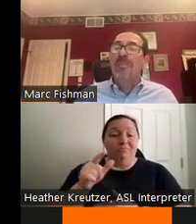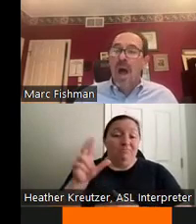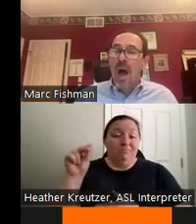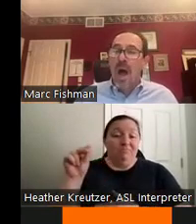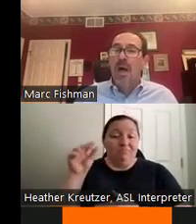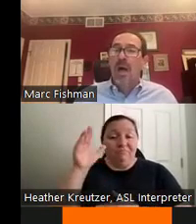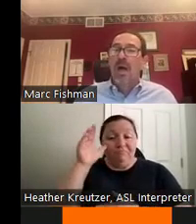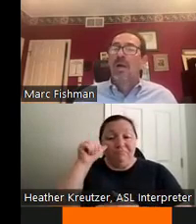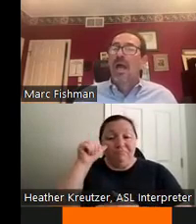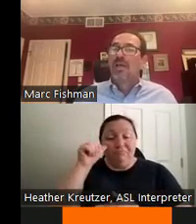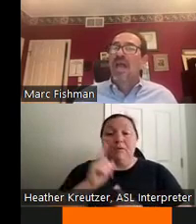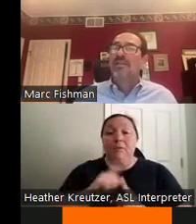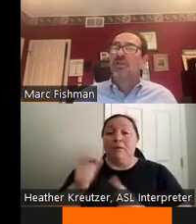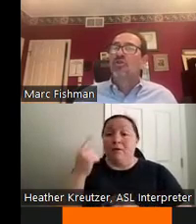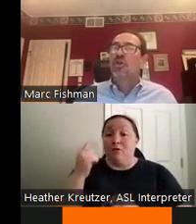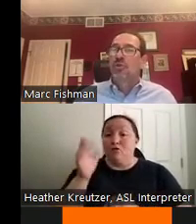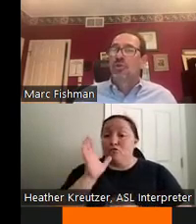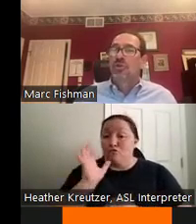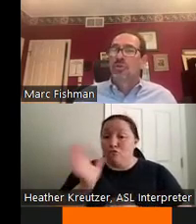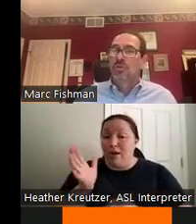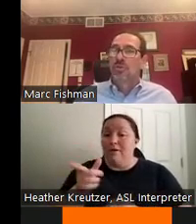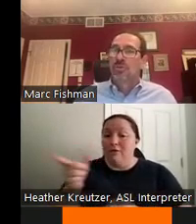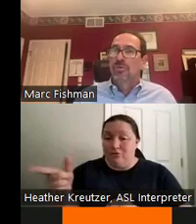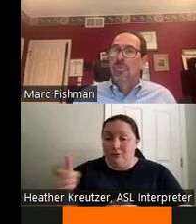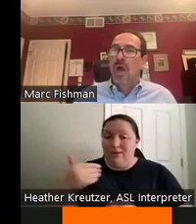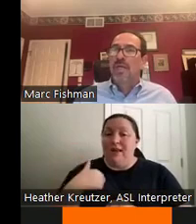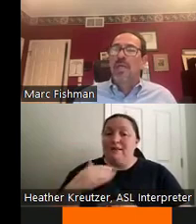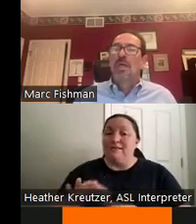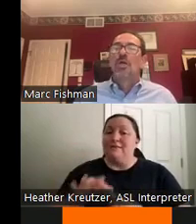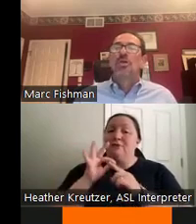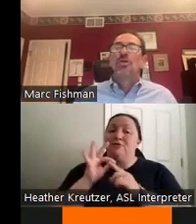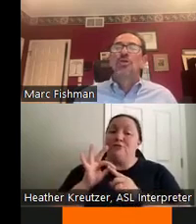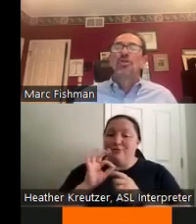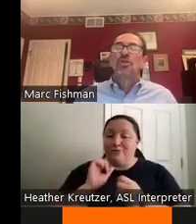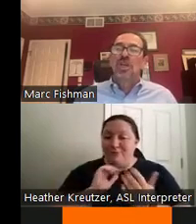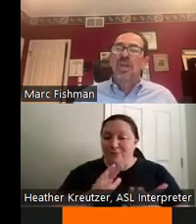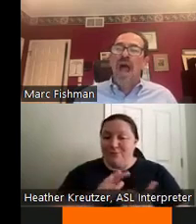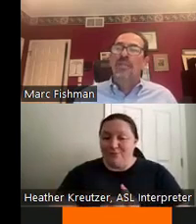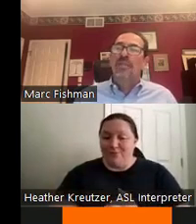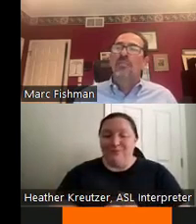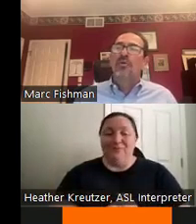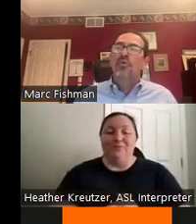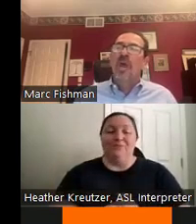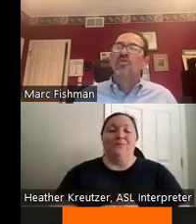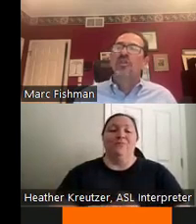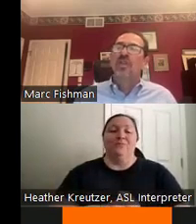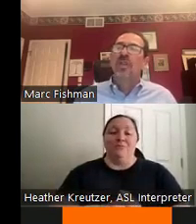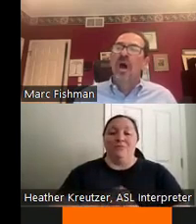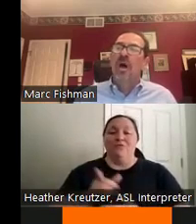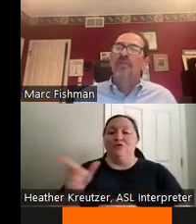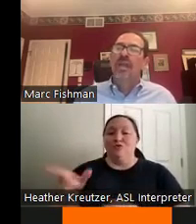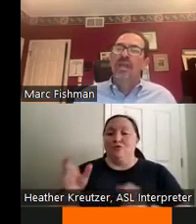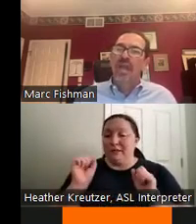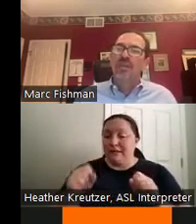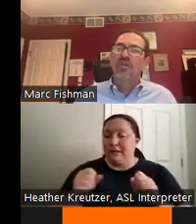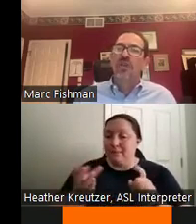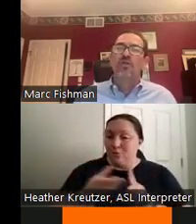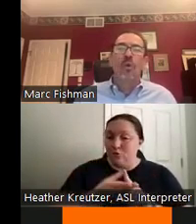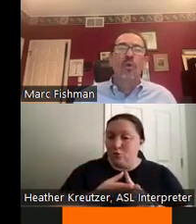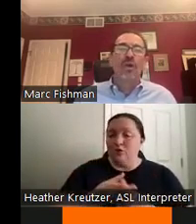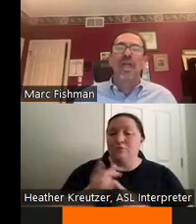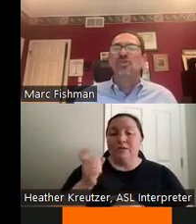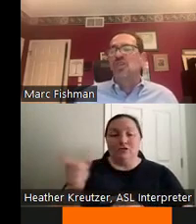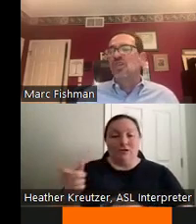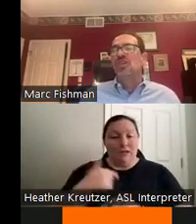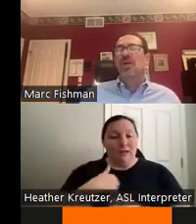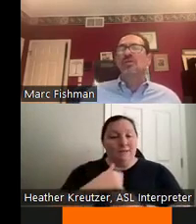But grandma has got the juice, right? She's got the persuasion, the love, the connection,